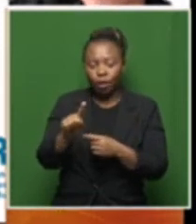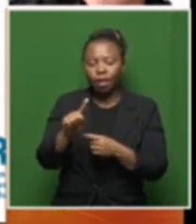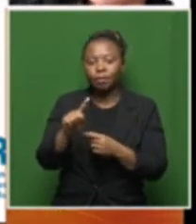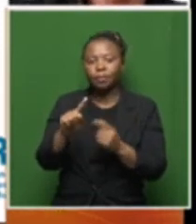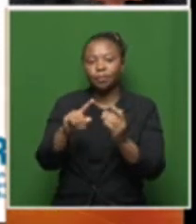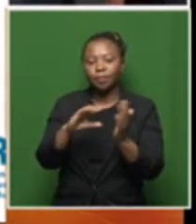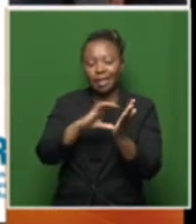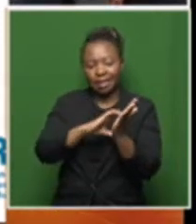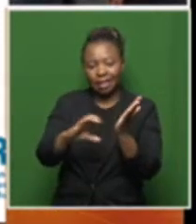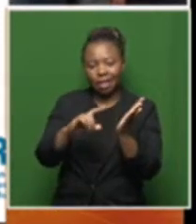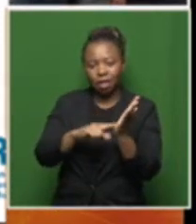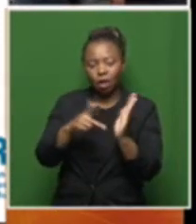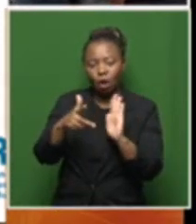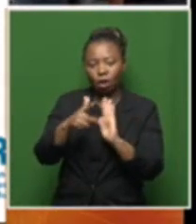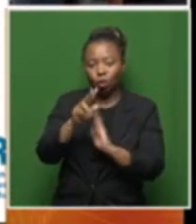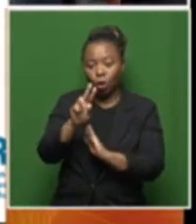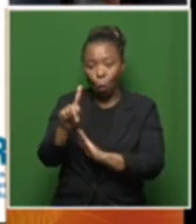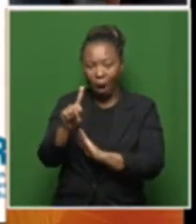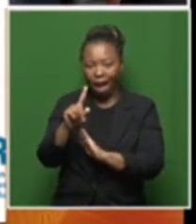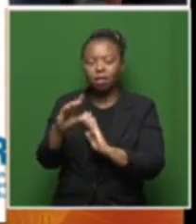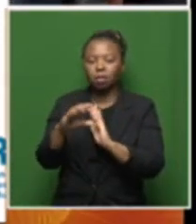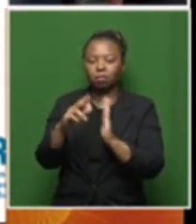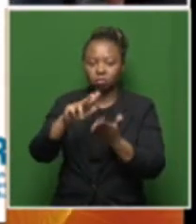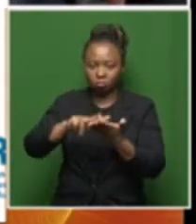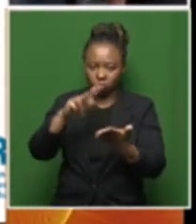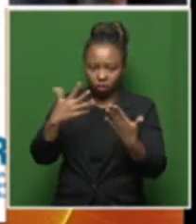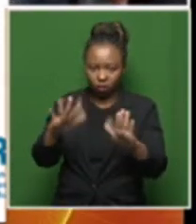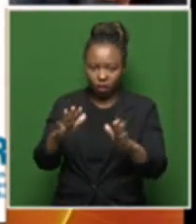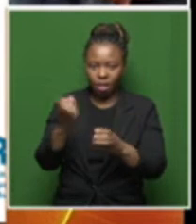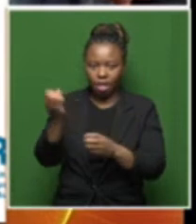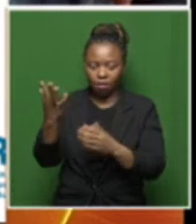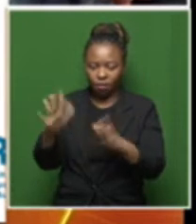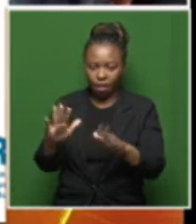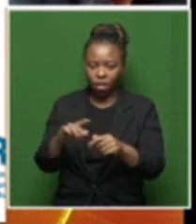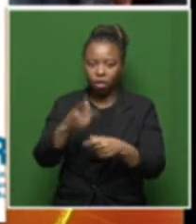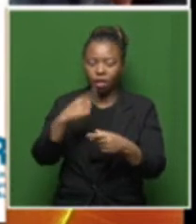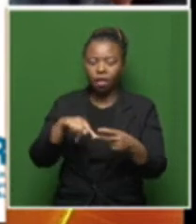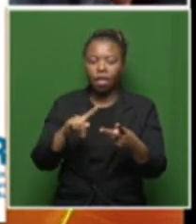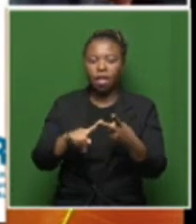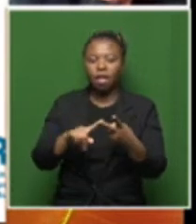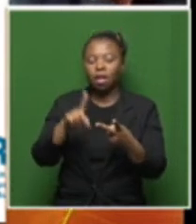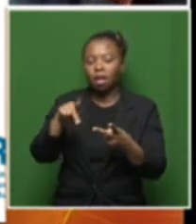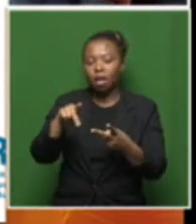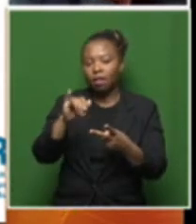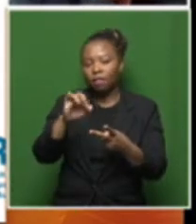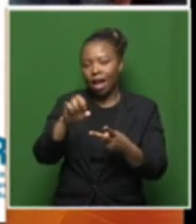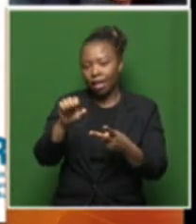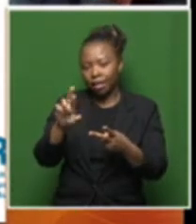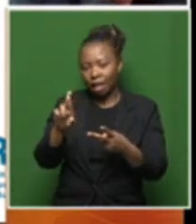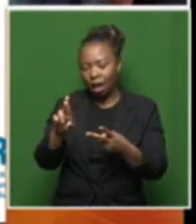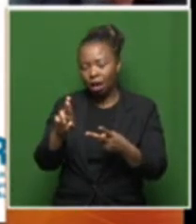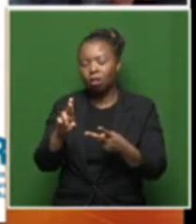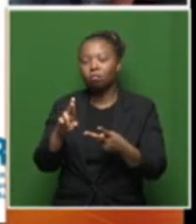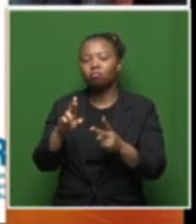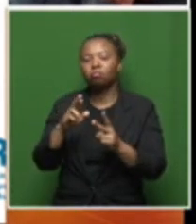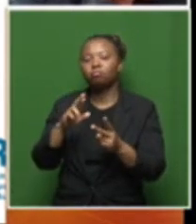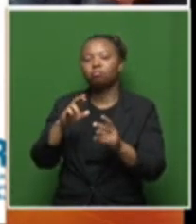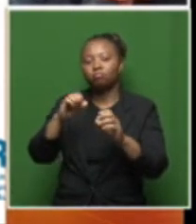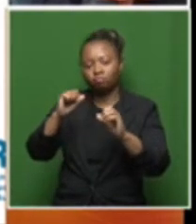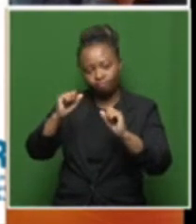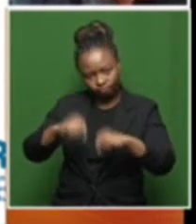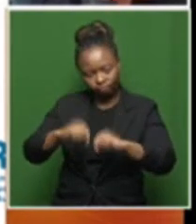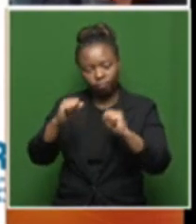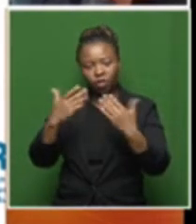21 authorization, the Pfizer vaccine that also received a Section 21 authorization,